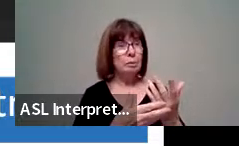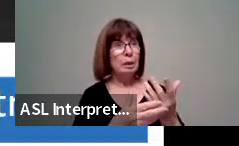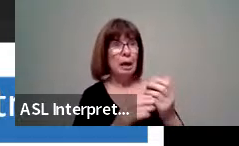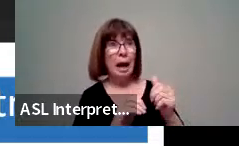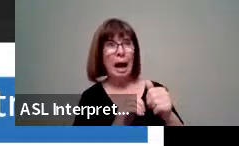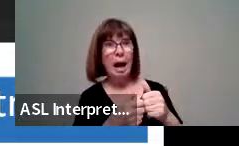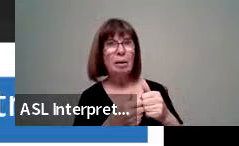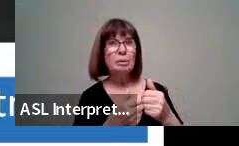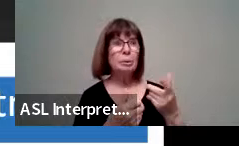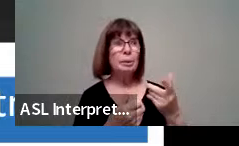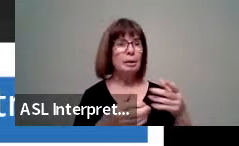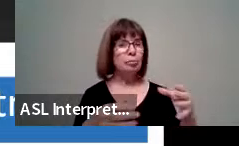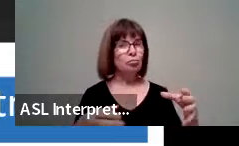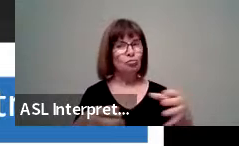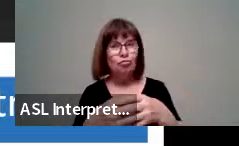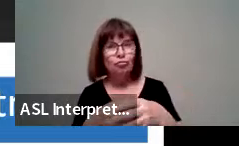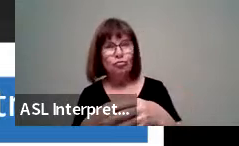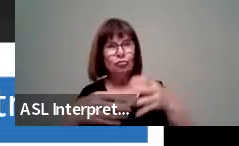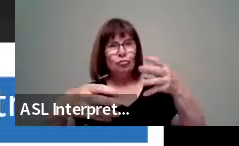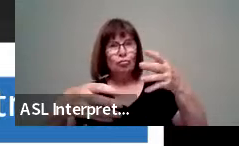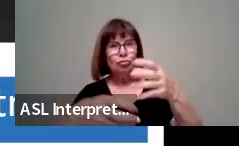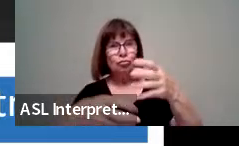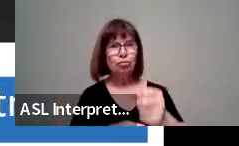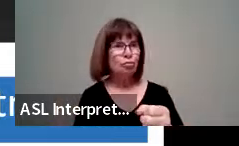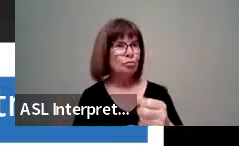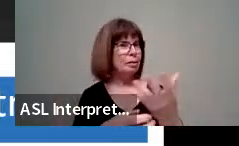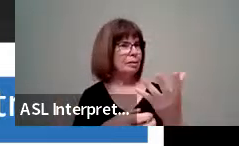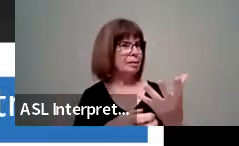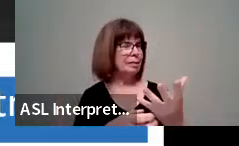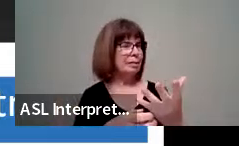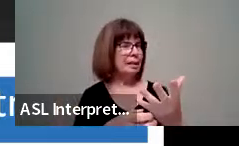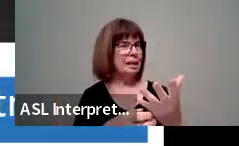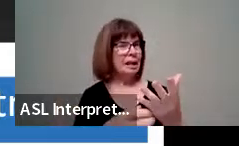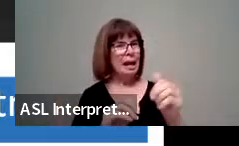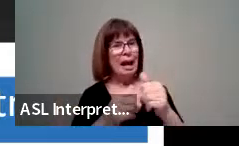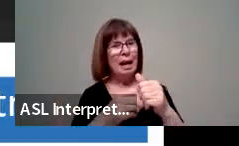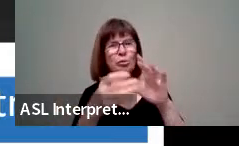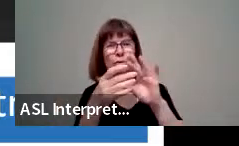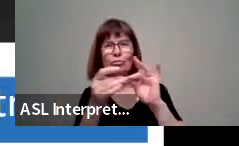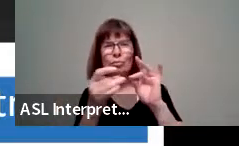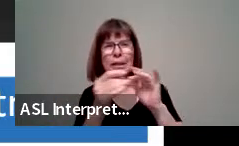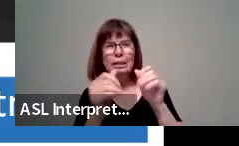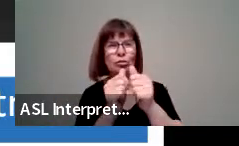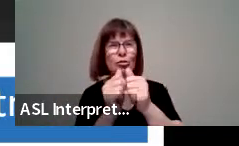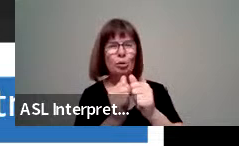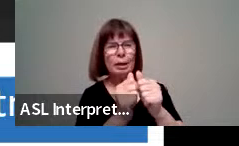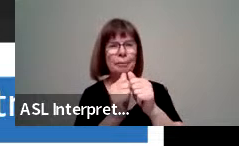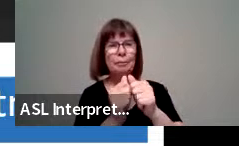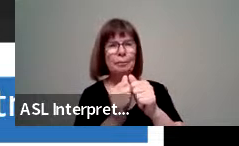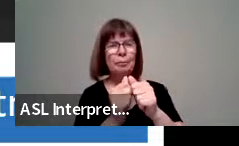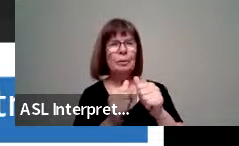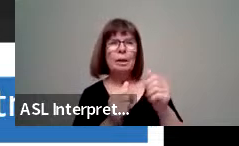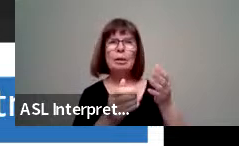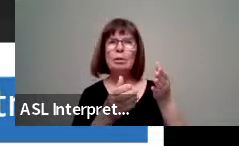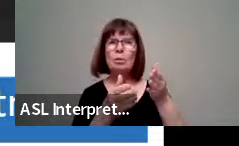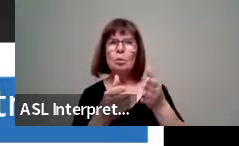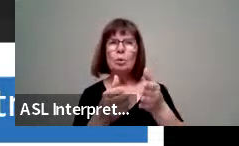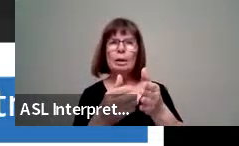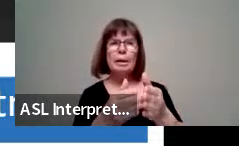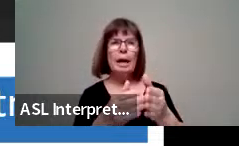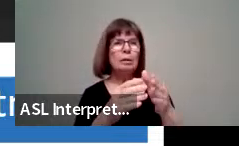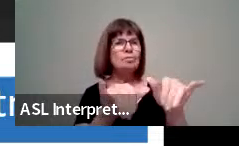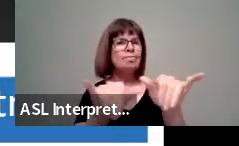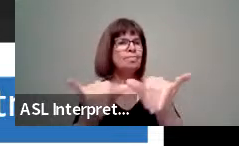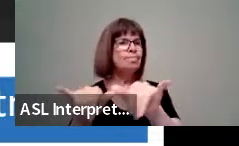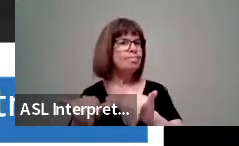we consolidate, how do we message together in a way that is